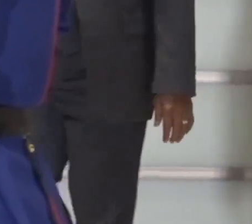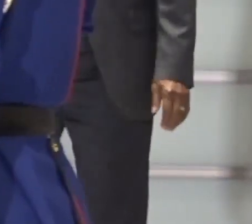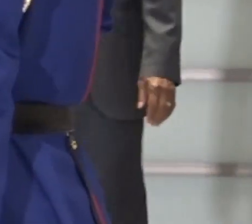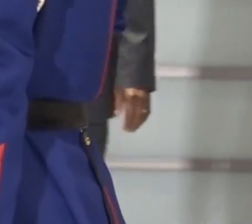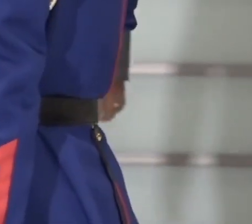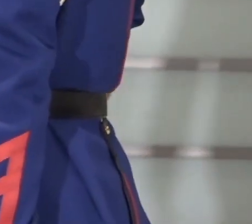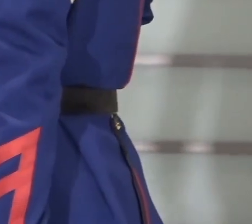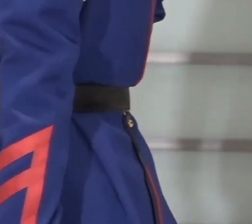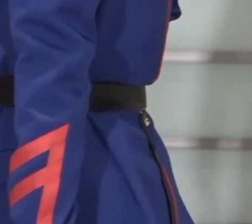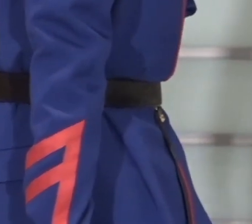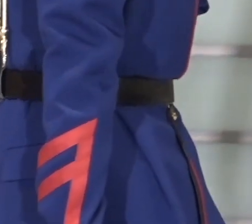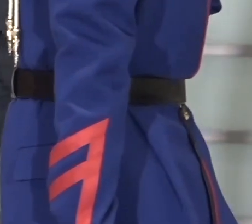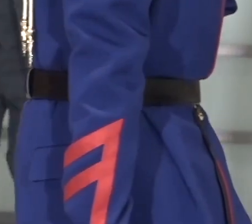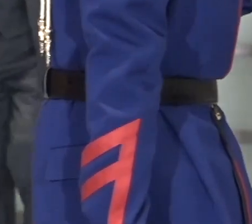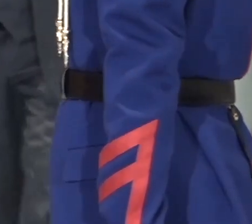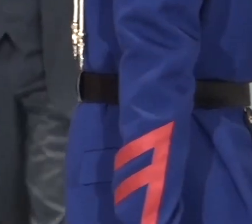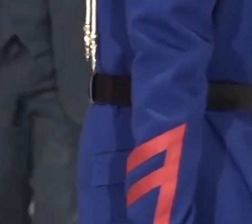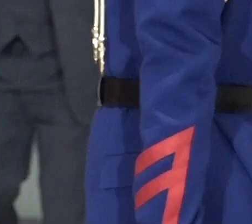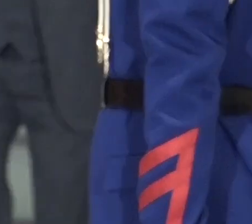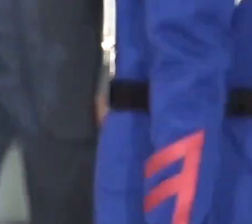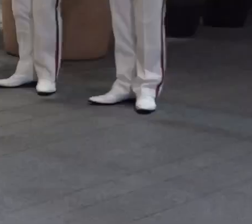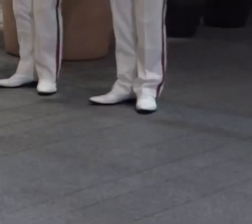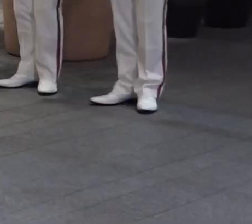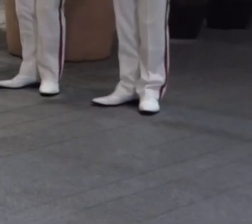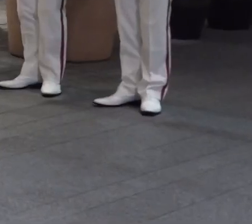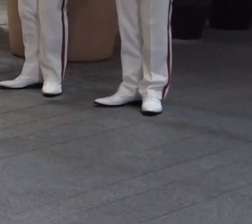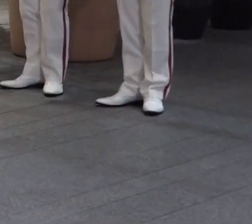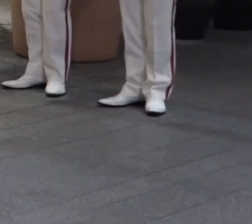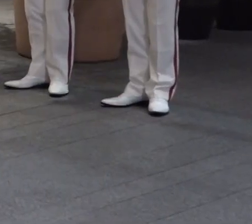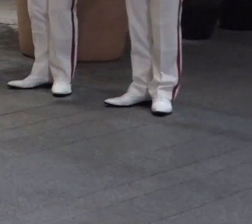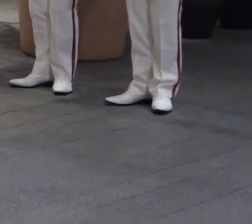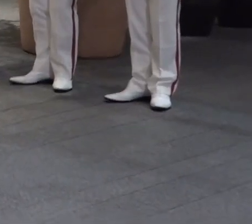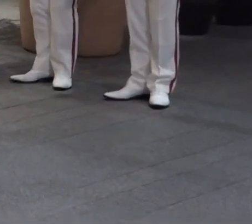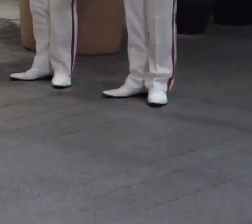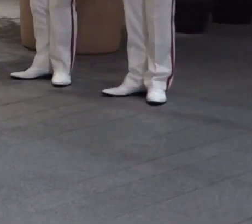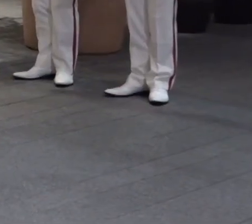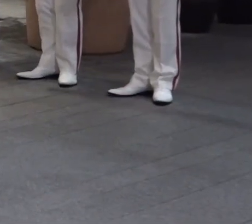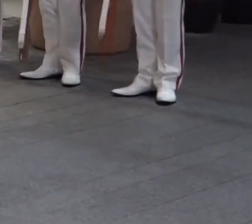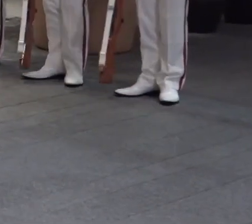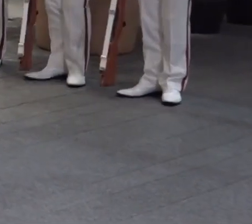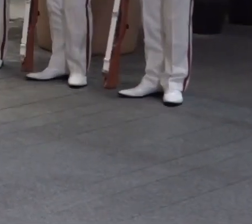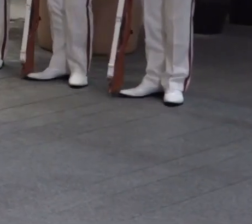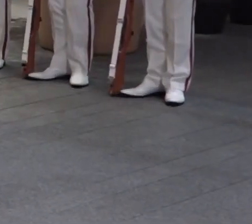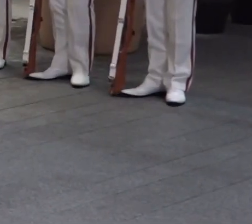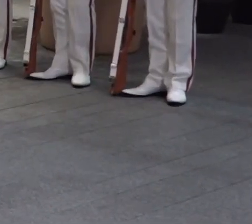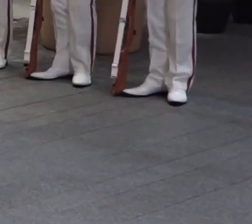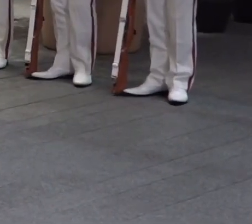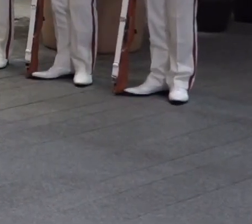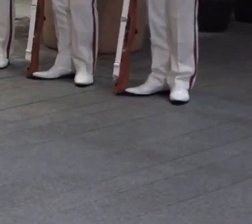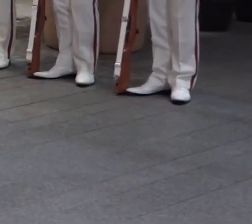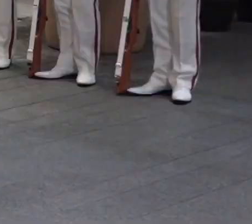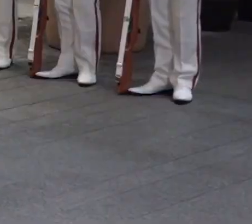Excellency Takaichi Sanai. The meeting proved to be highly beneficial as both